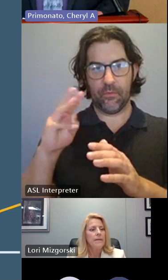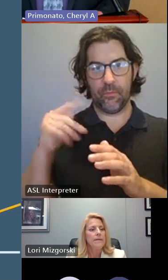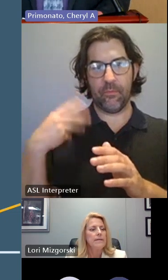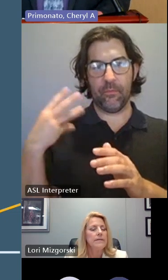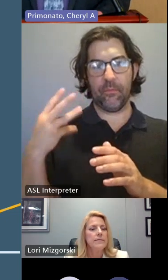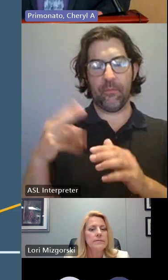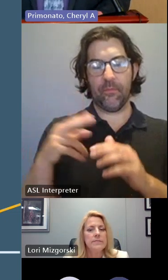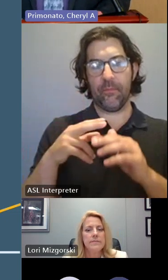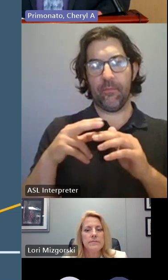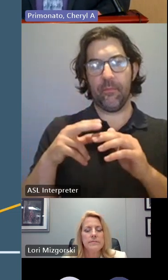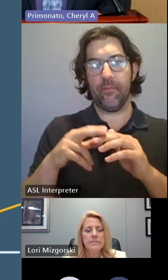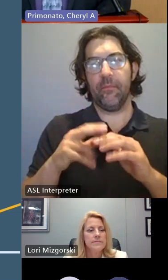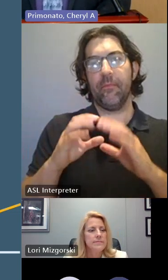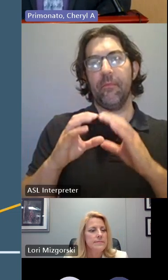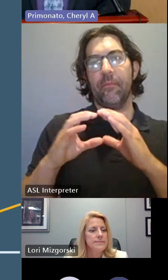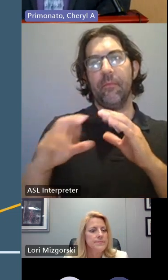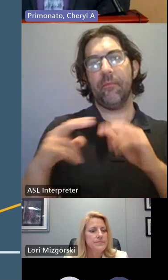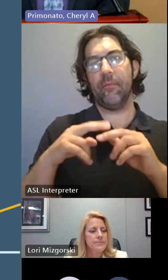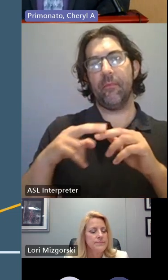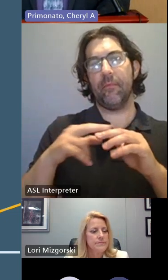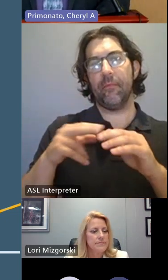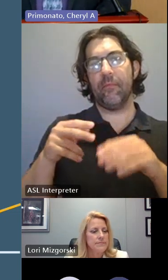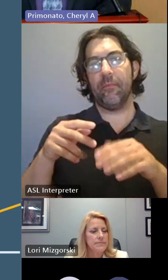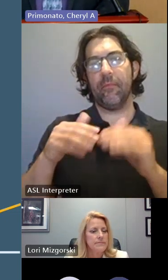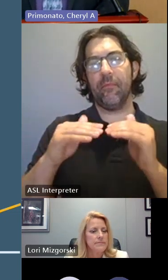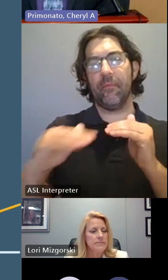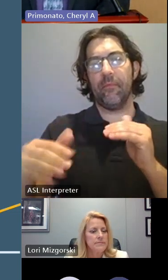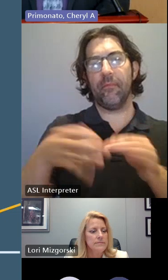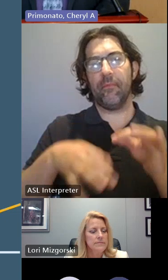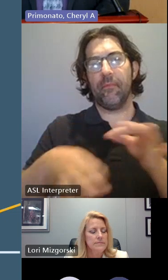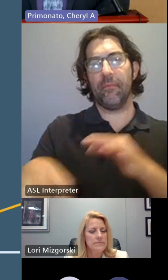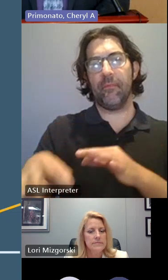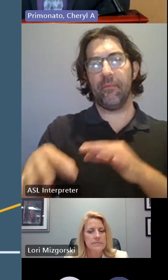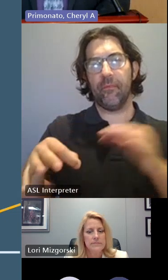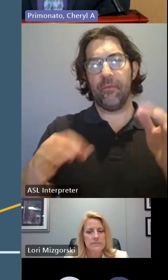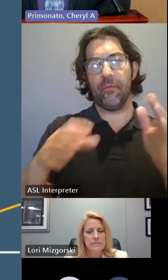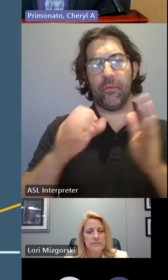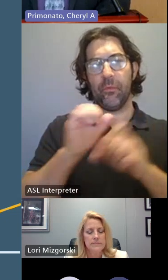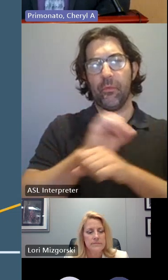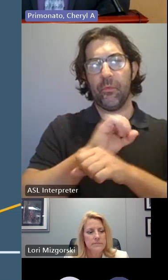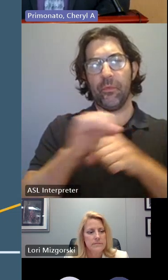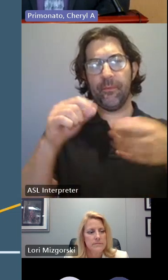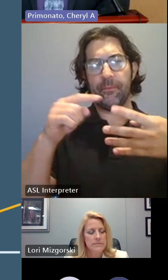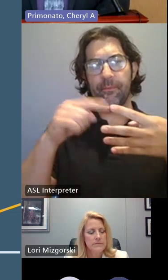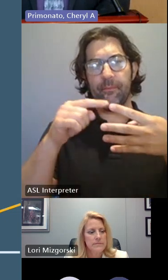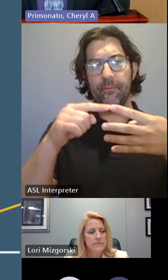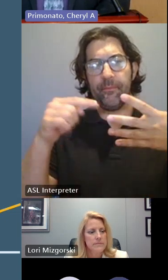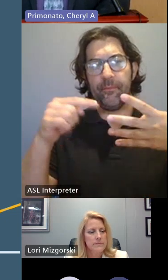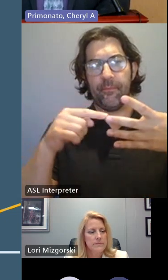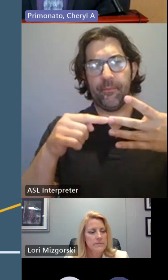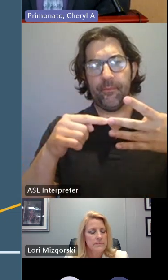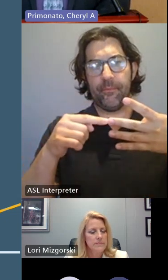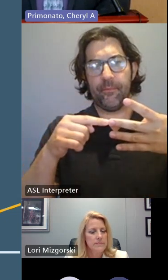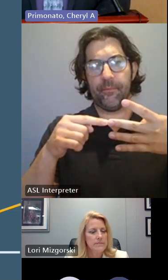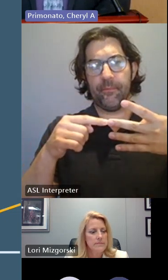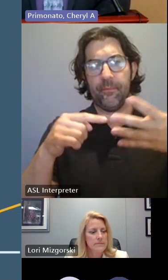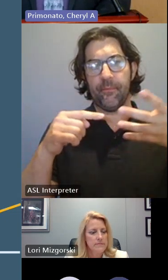and Pavement Replacement. The scope of the work generally consists of embedded track replacement, concrete pavement